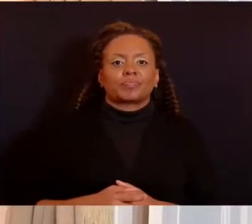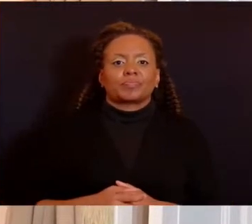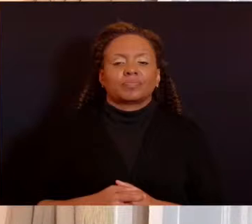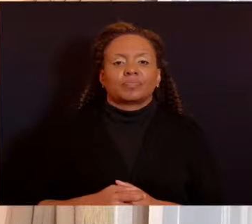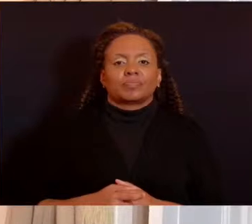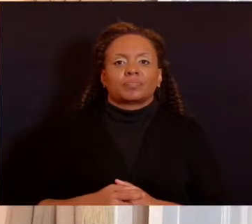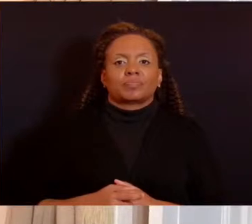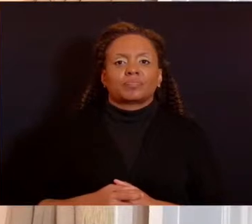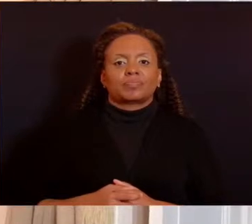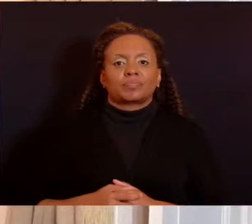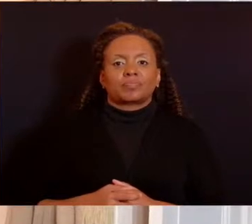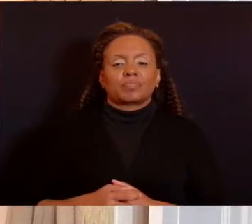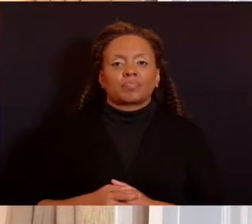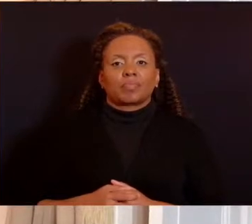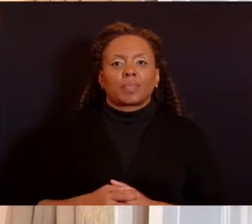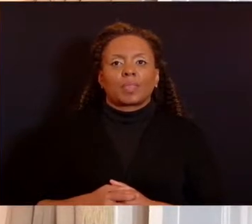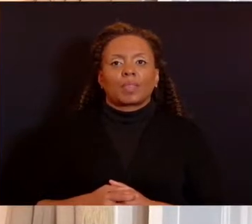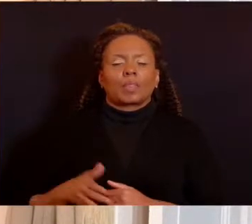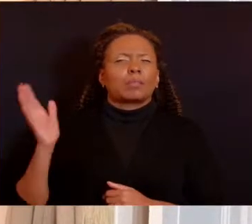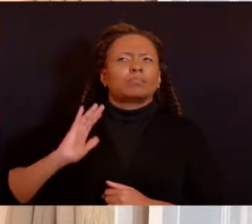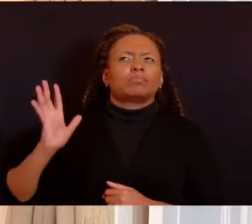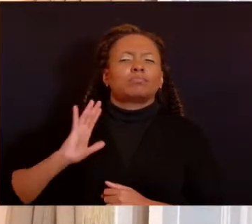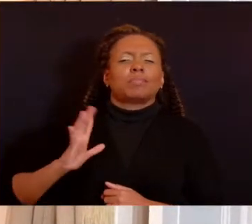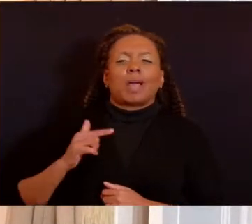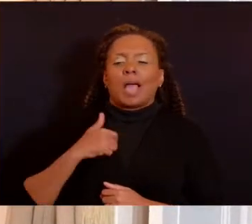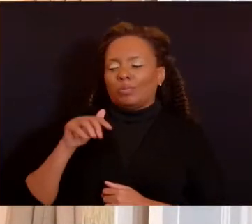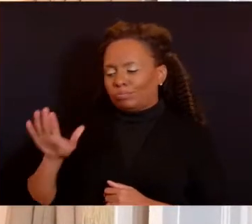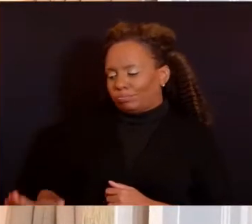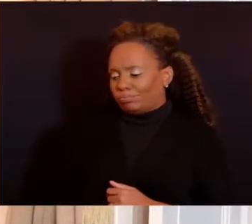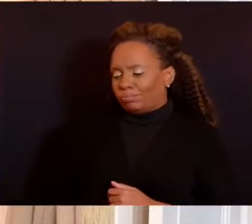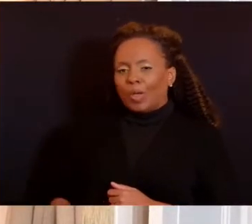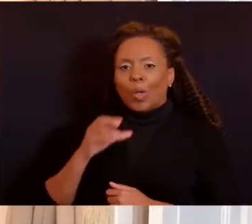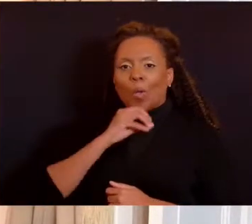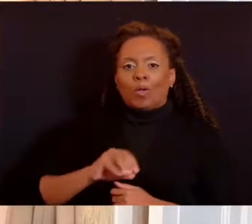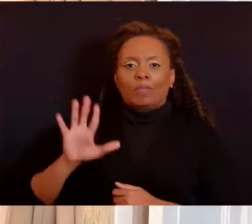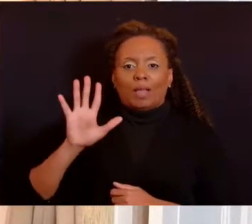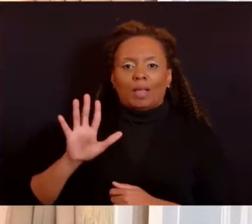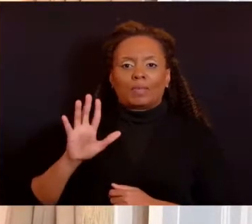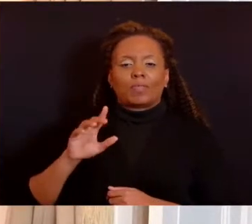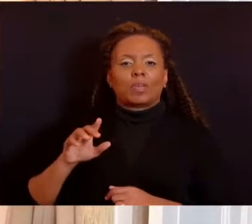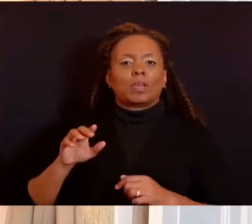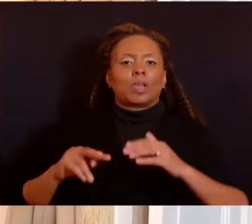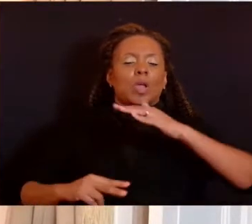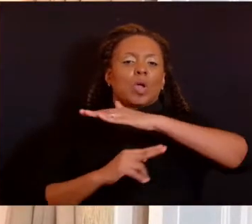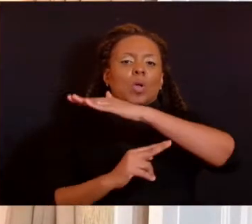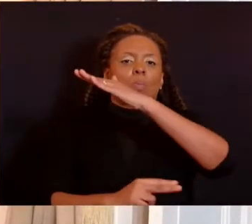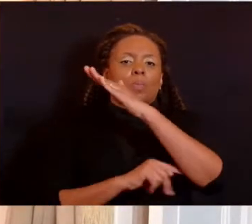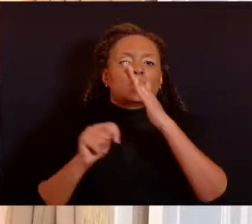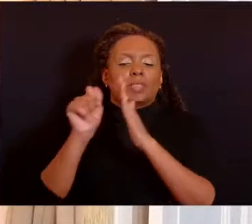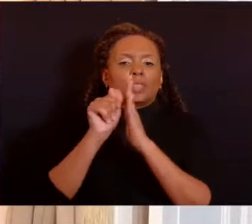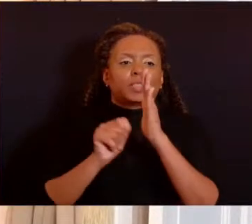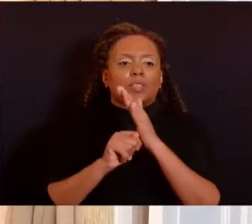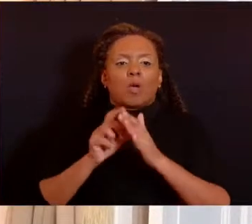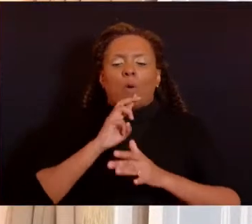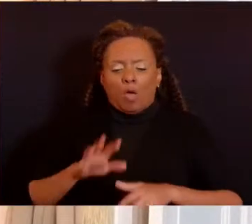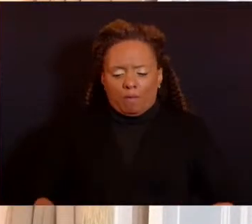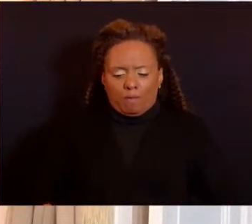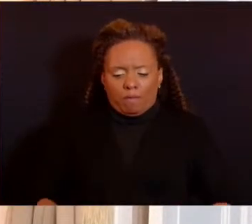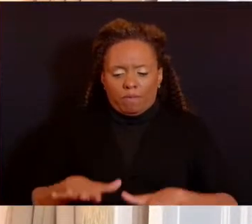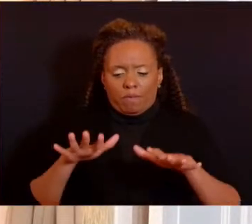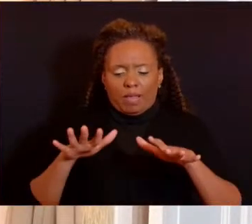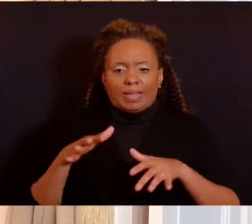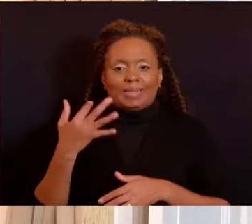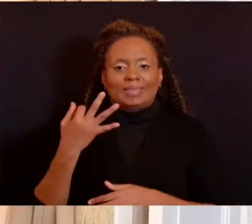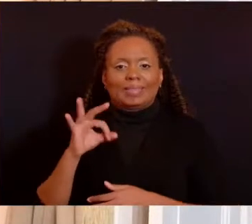greatest fears, I was about 5 years old when Bridgetown flooded in 1970. And I forever hear